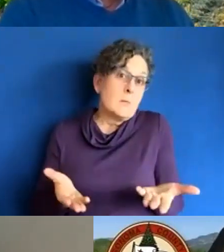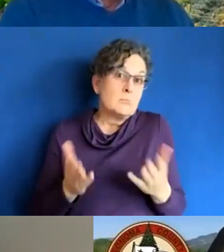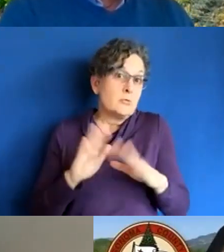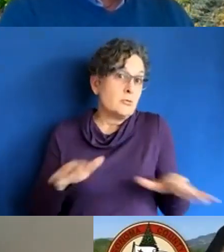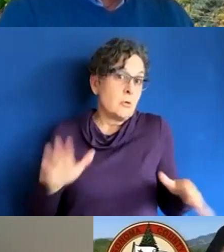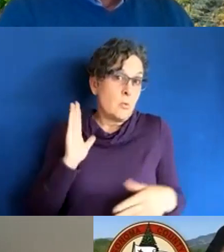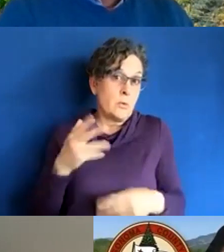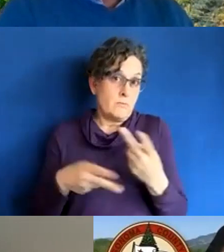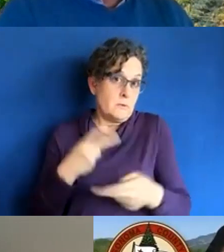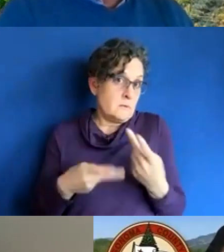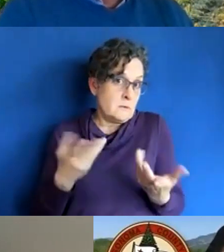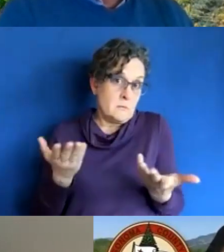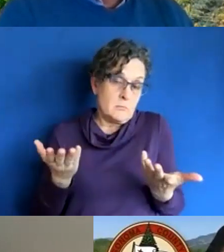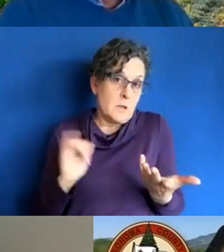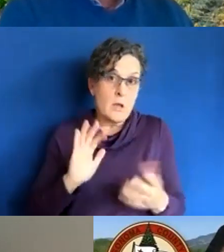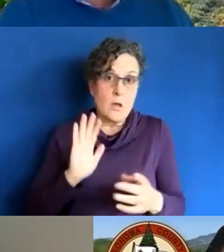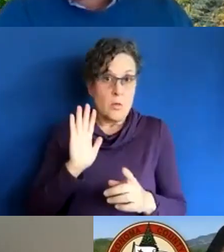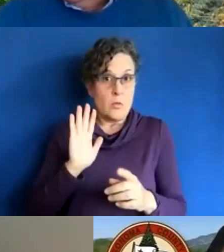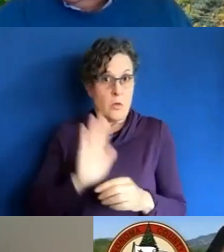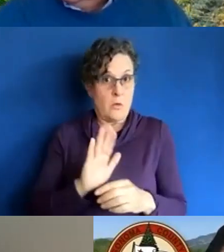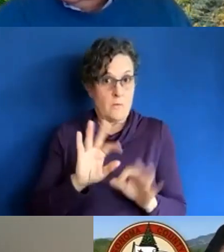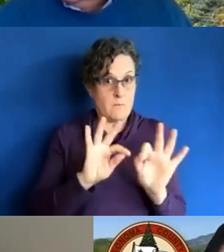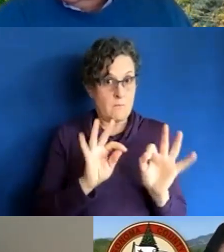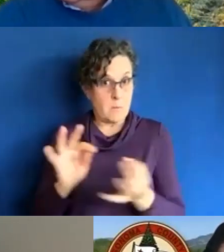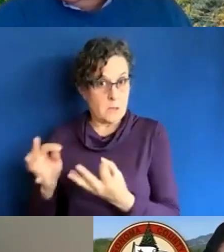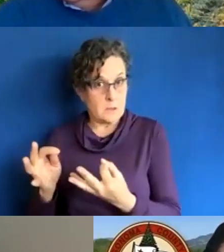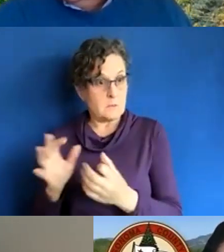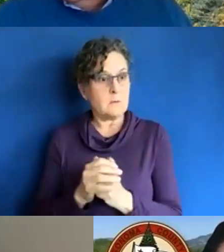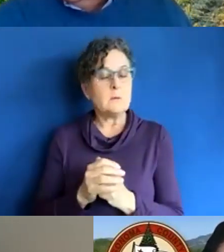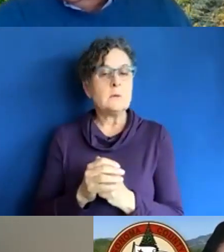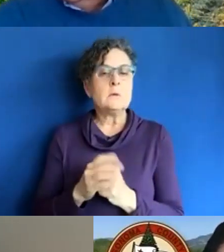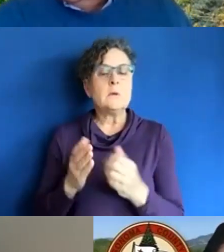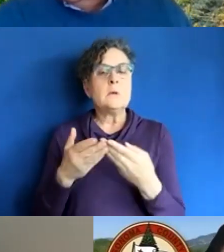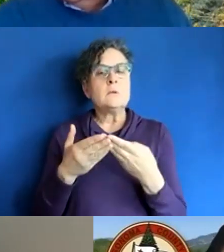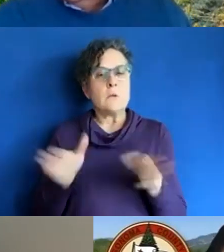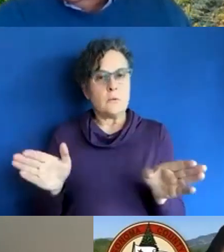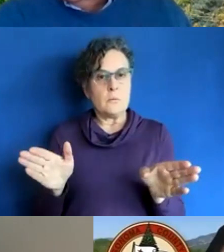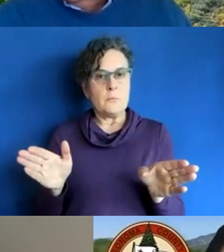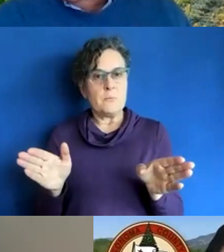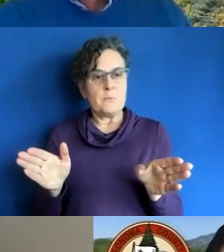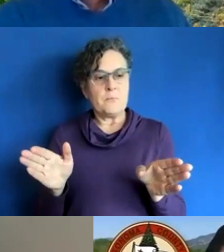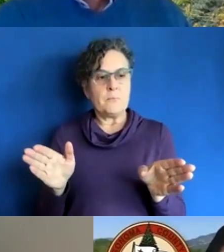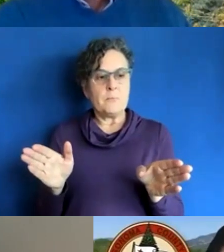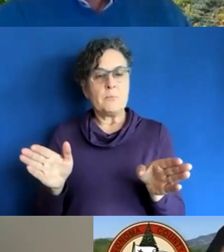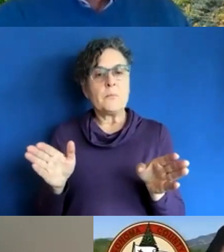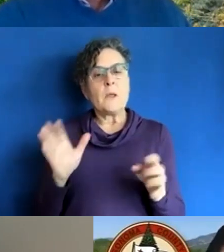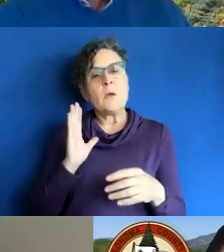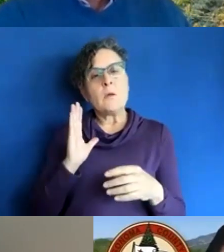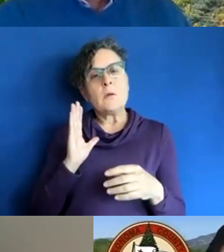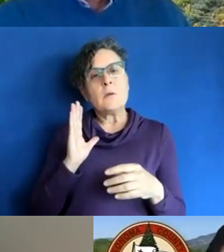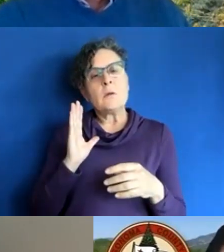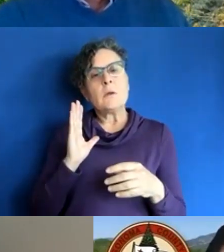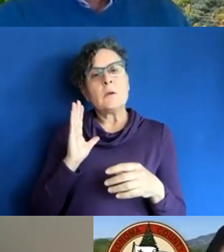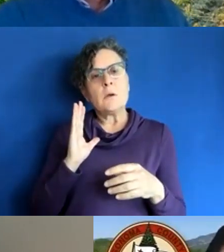there's no limitations on that. But yeah, generally this would be a place for the characteristics of the